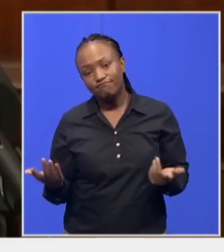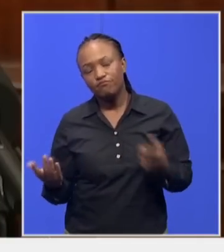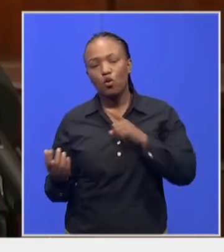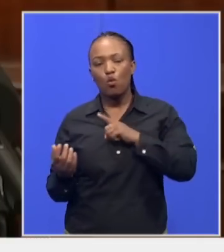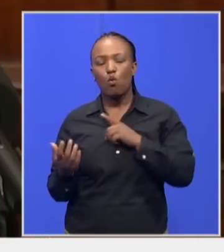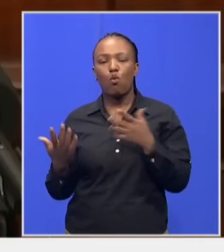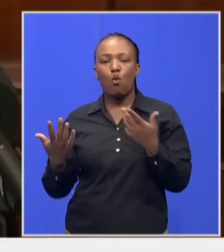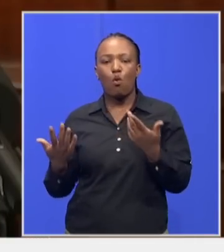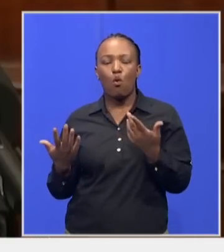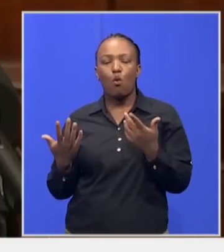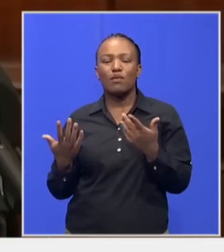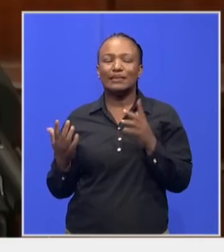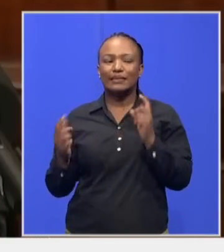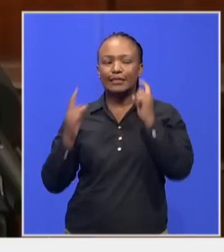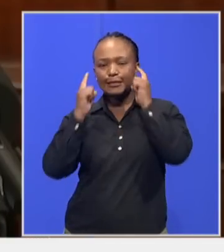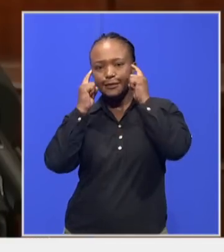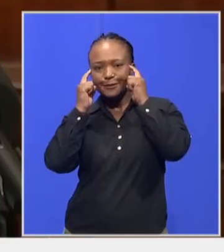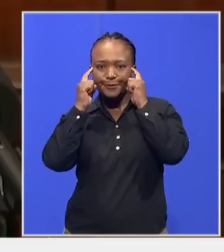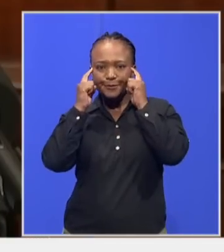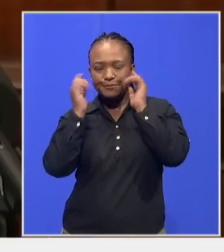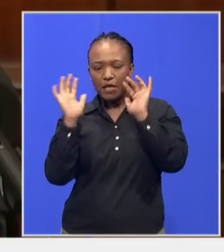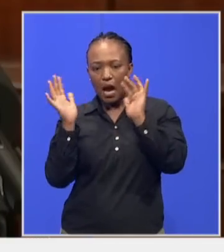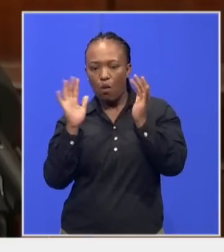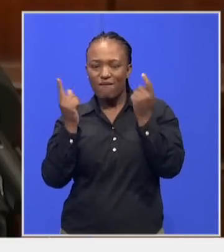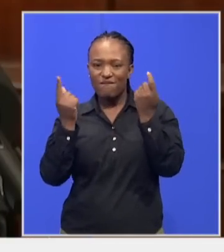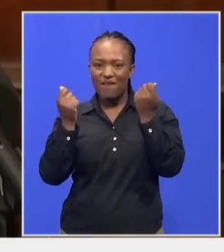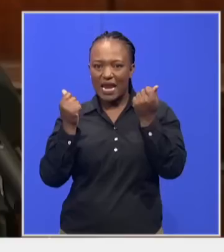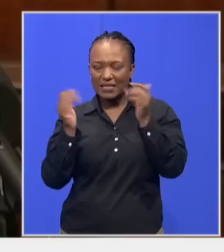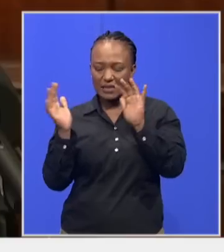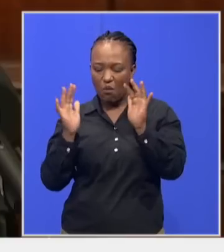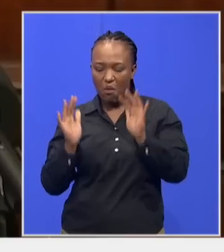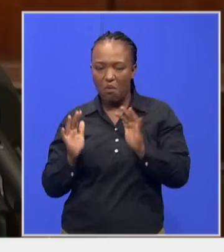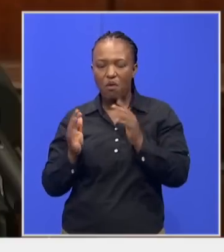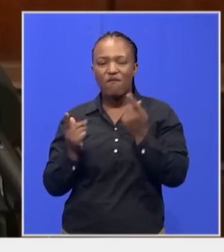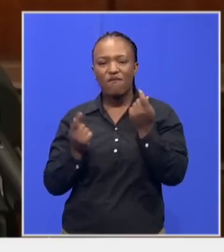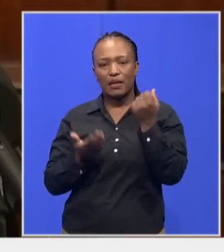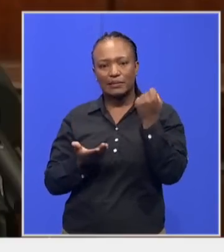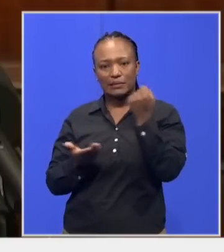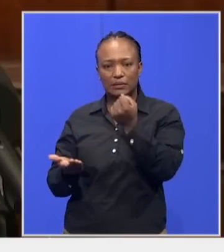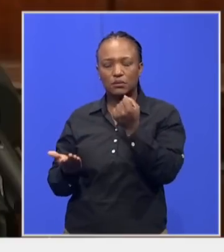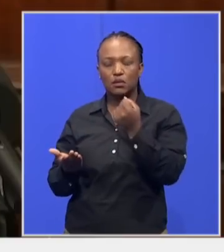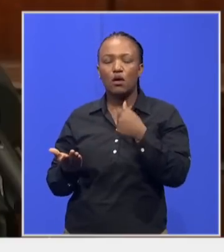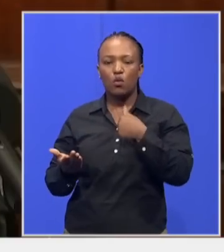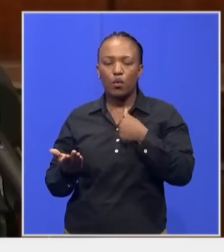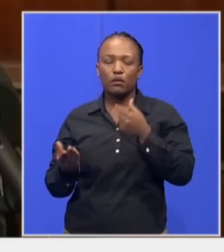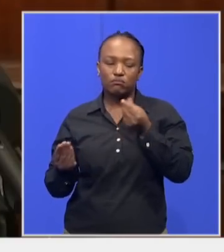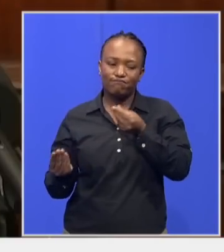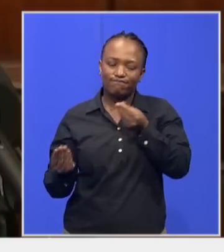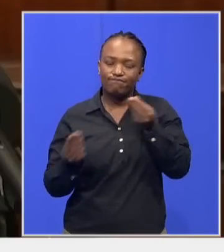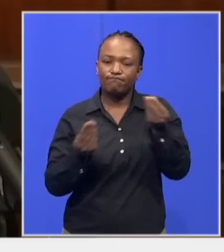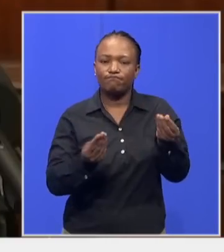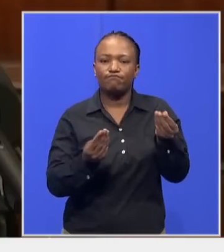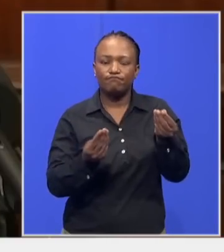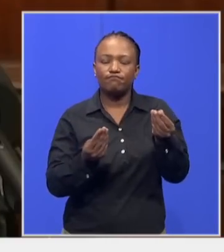to be a rethink of how you finance this capital requirement? We'll make our submissions to